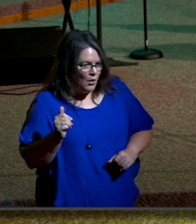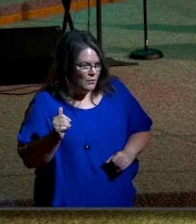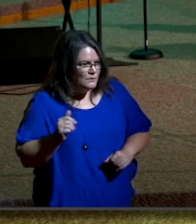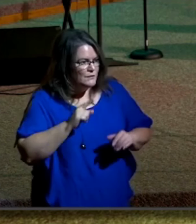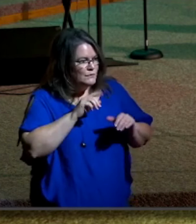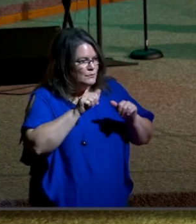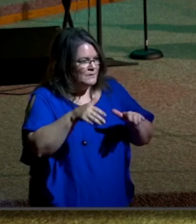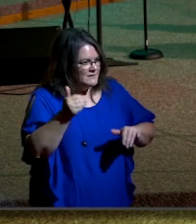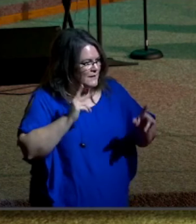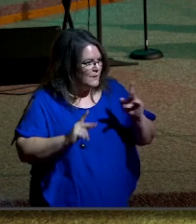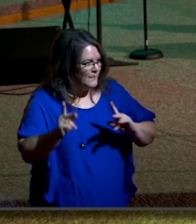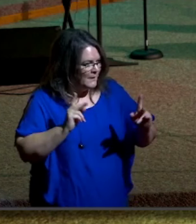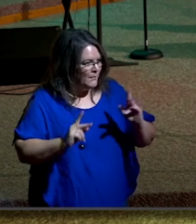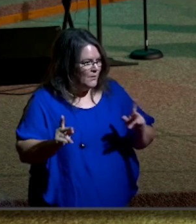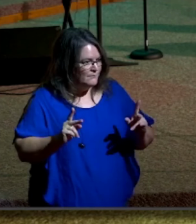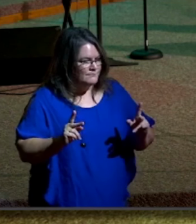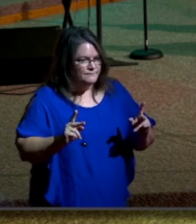others.